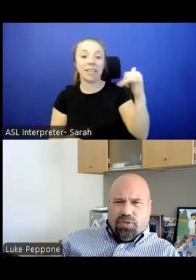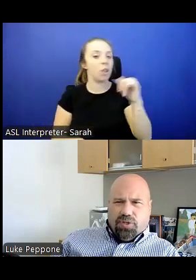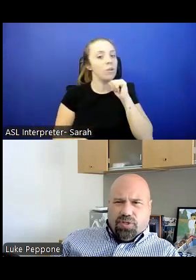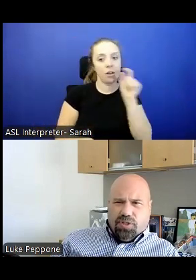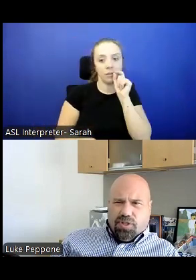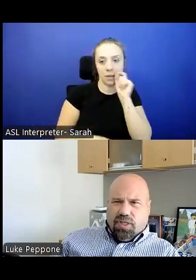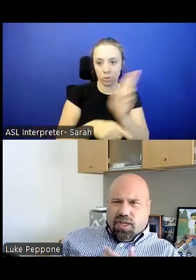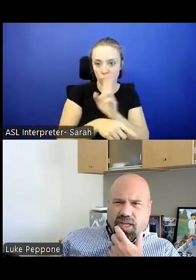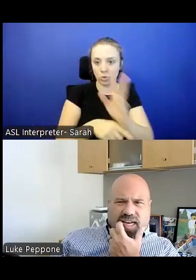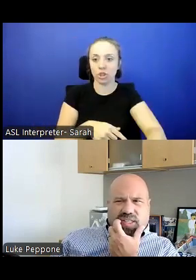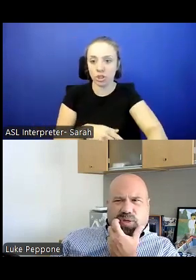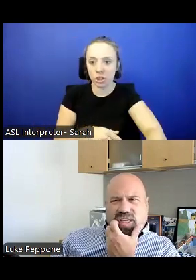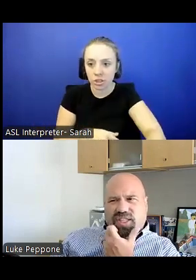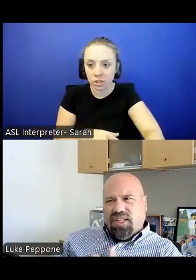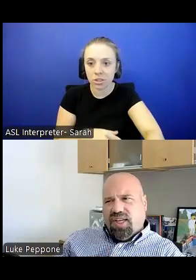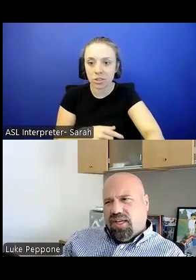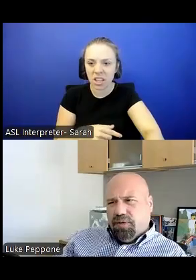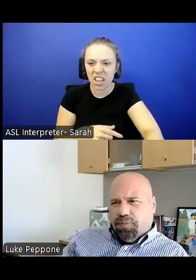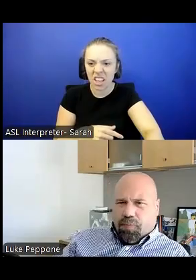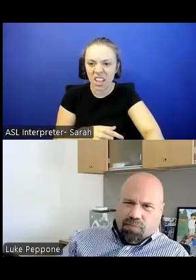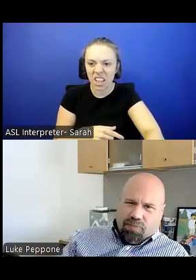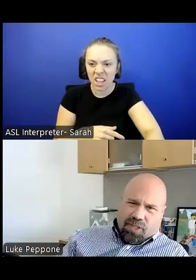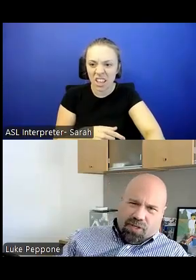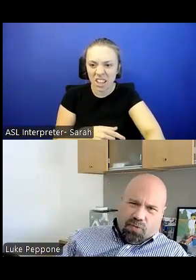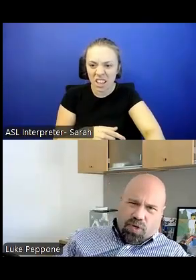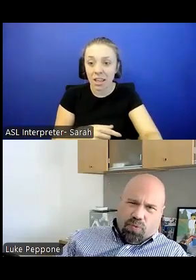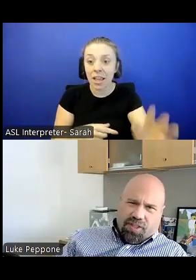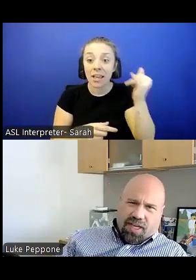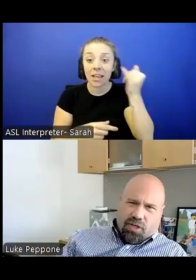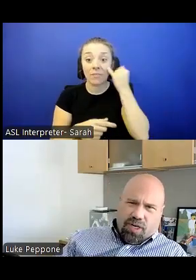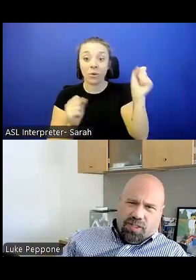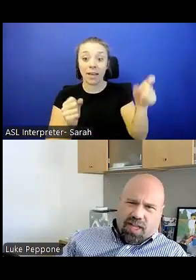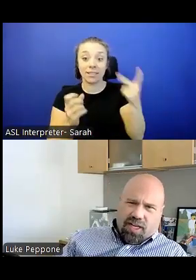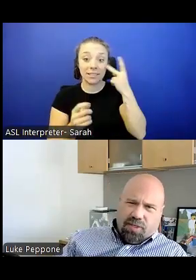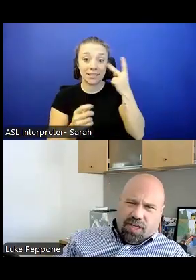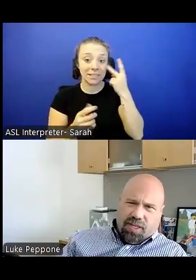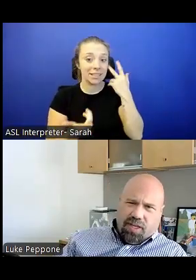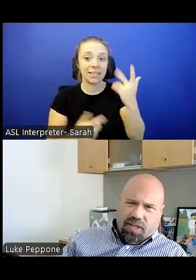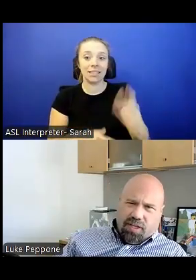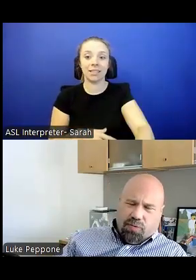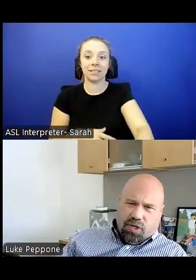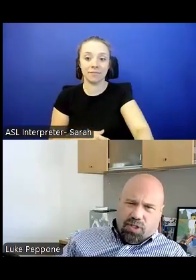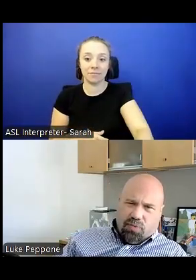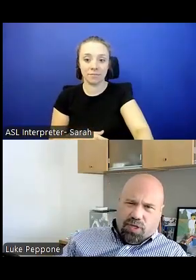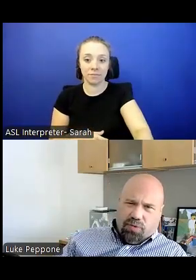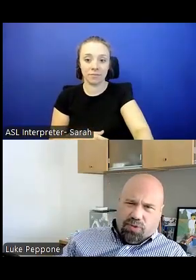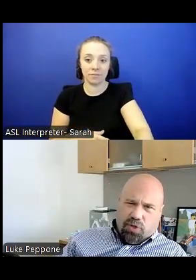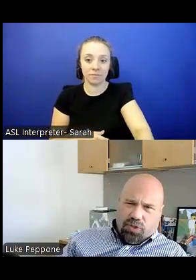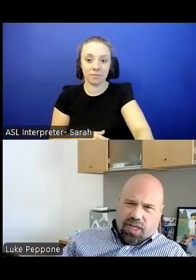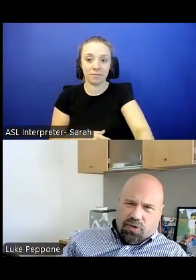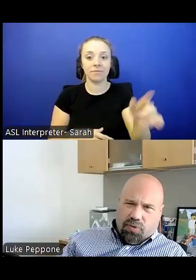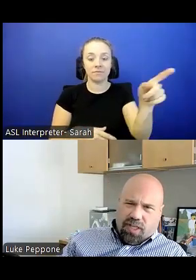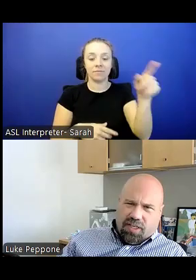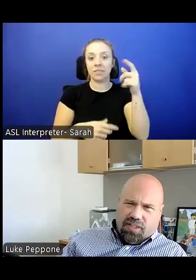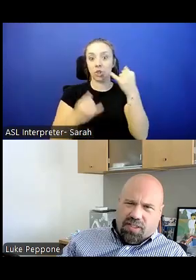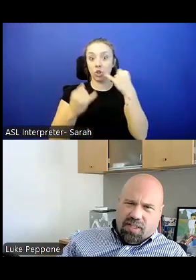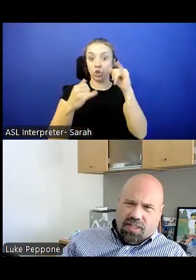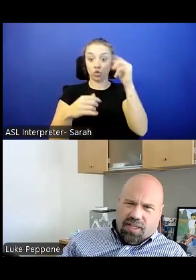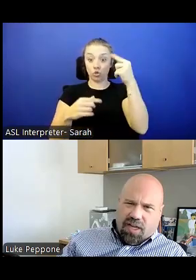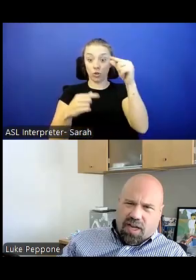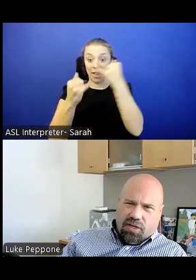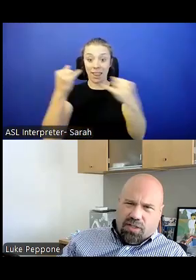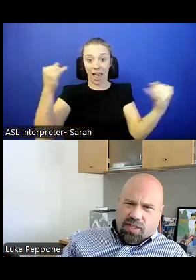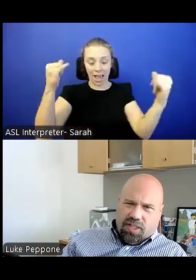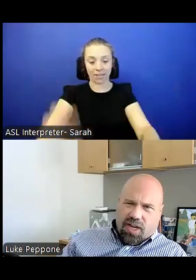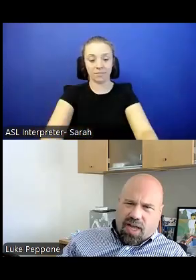non-cannabis users. And as you can see, we want that green line to be where we told you that green line is